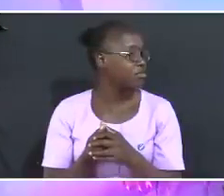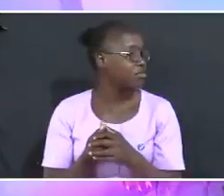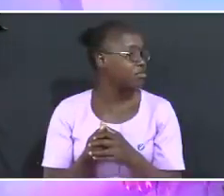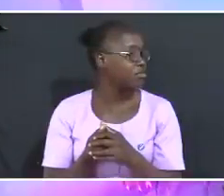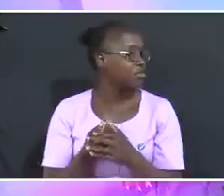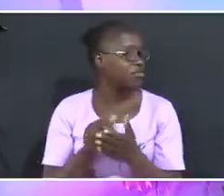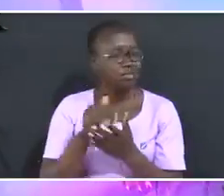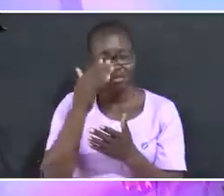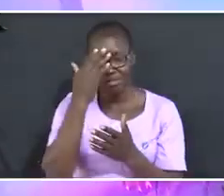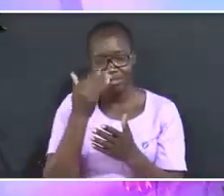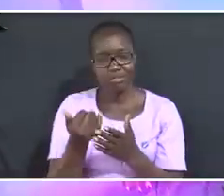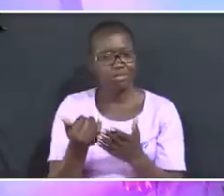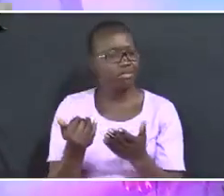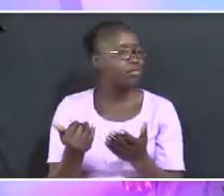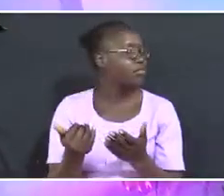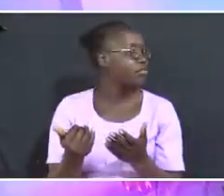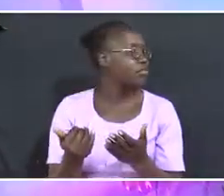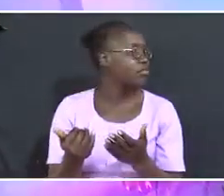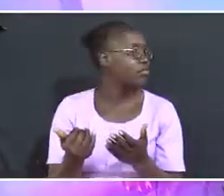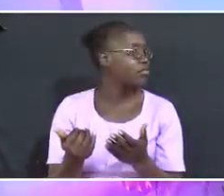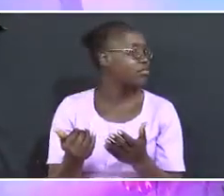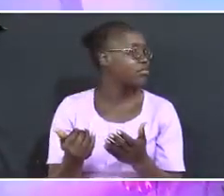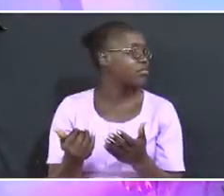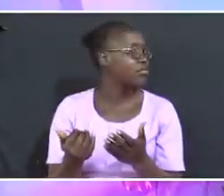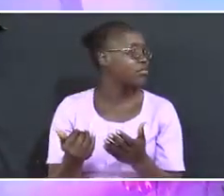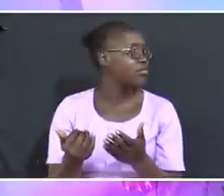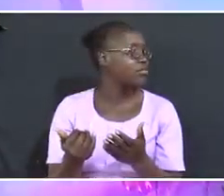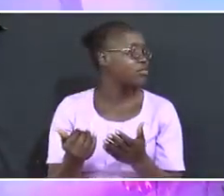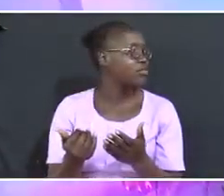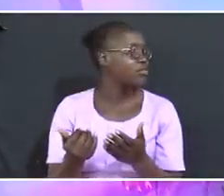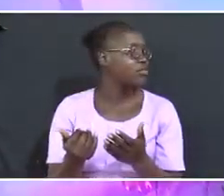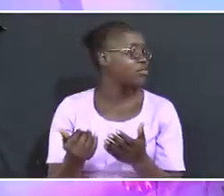That is why, pastors, we should not be